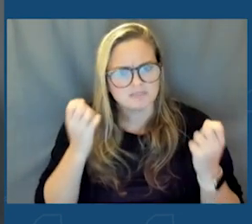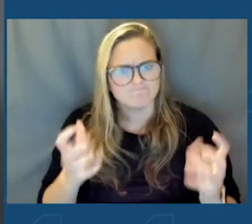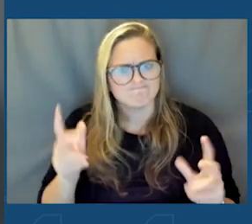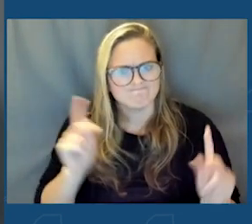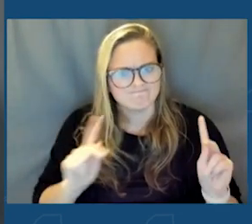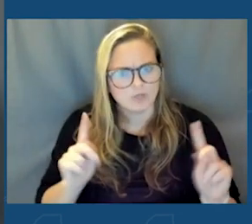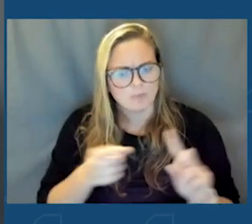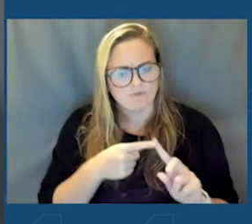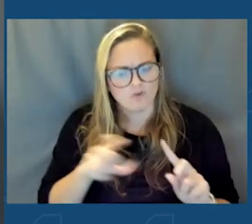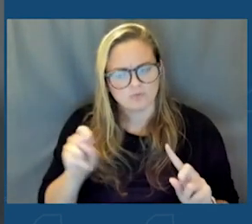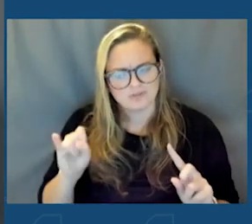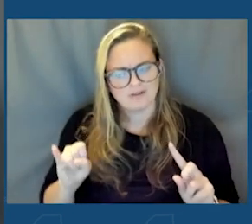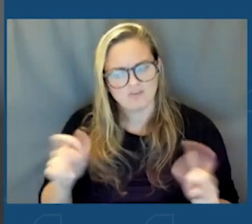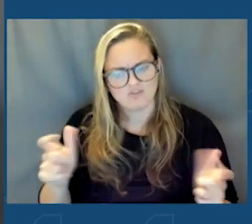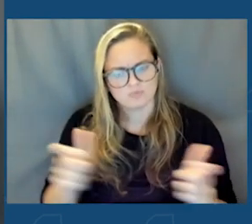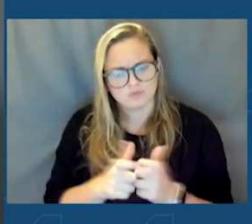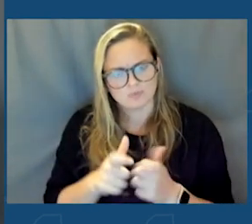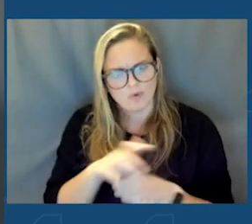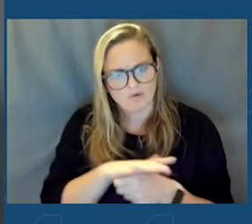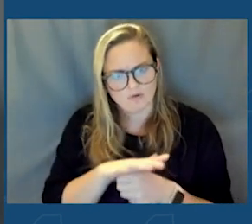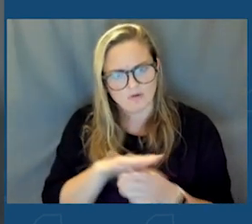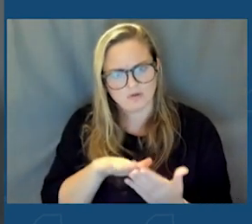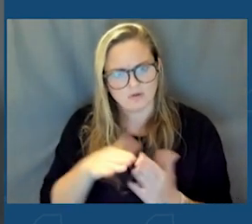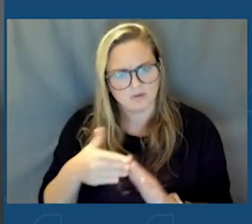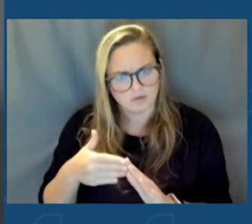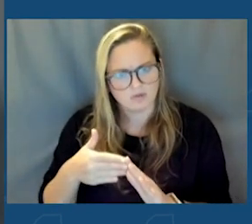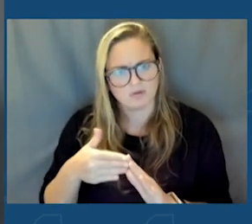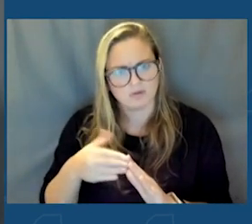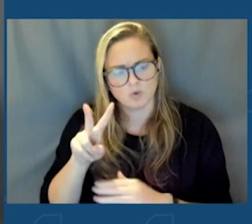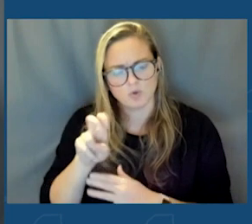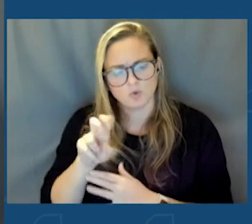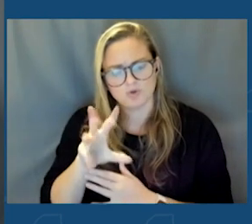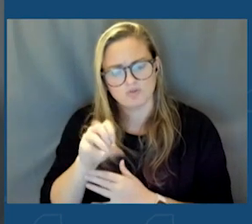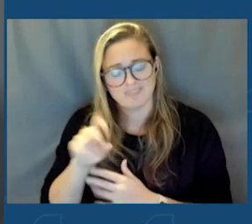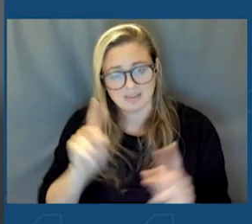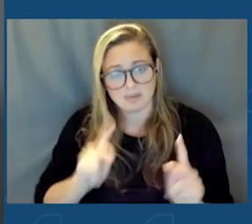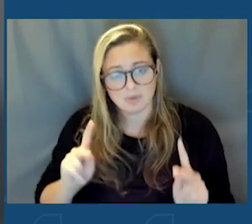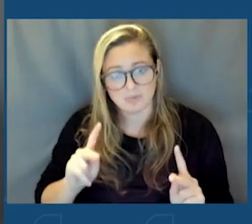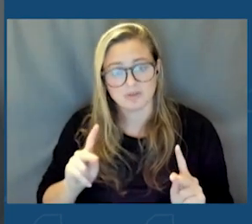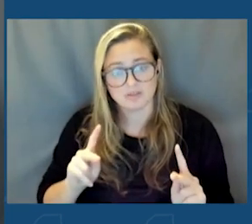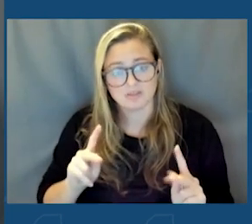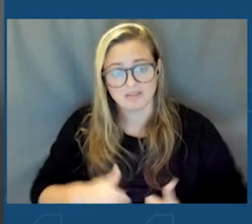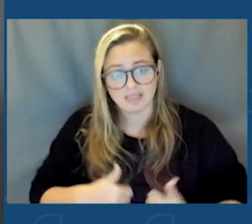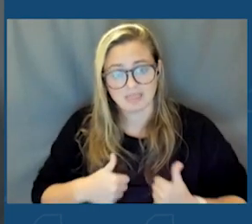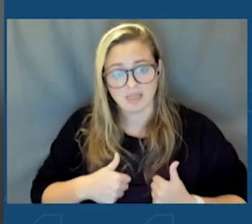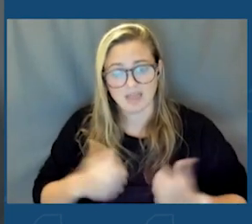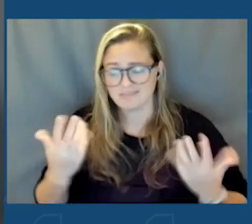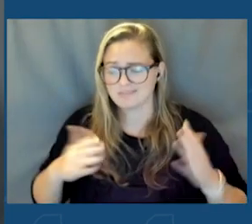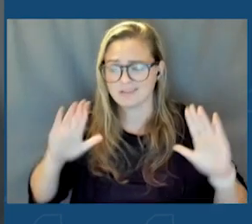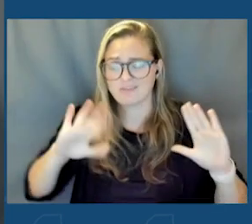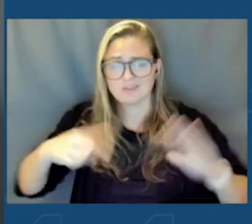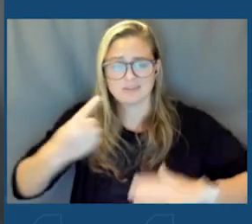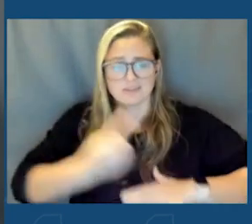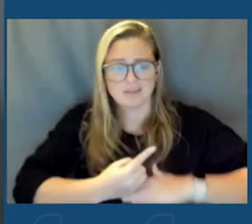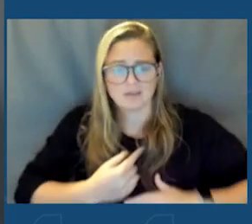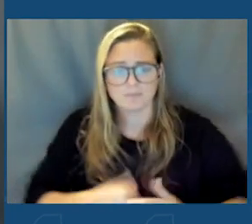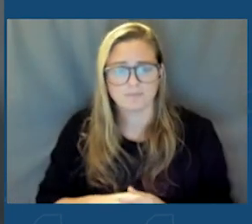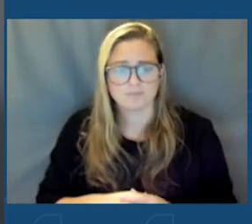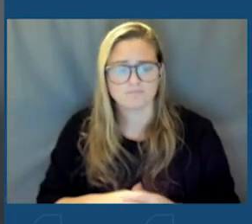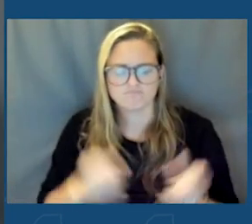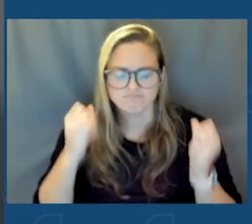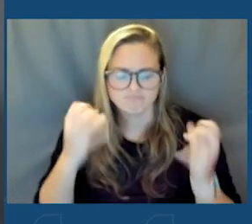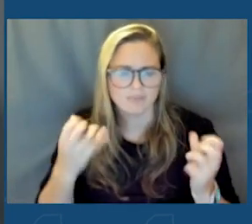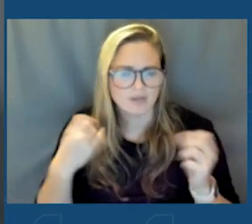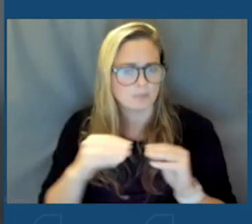this smaller borough. Over 250 individuals, lives sacrificed on that day, and so many